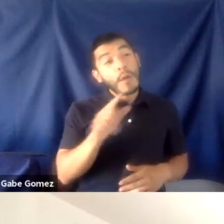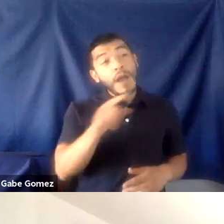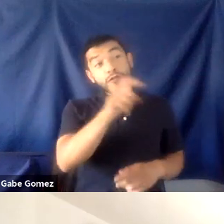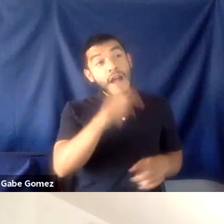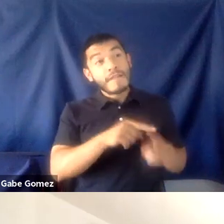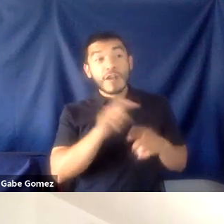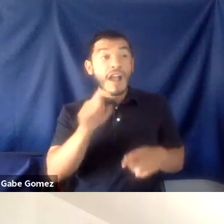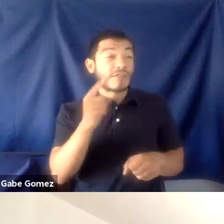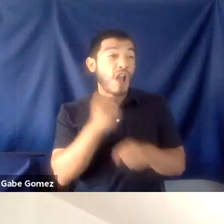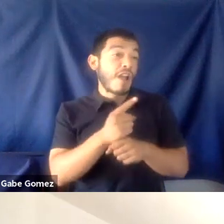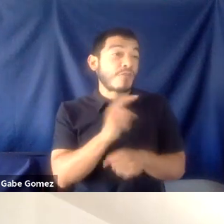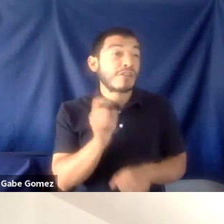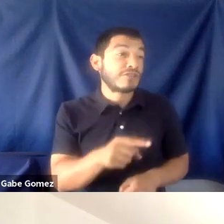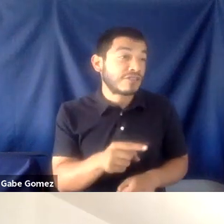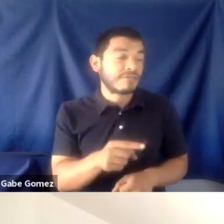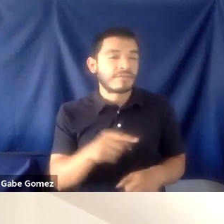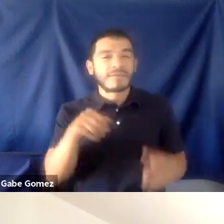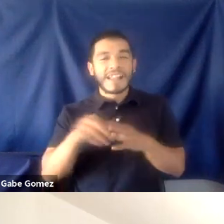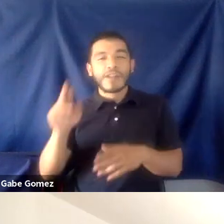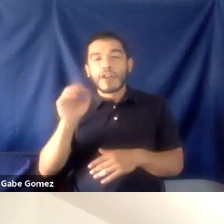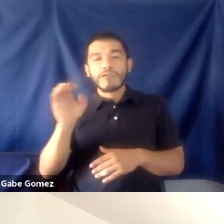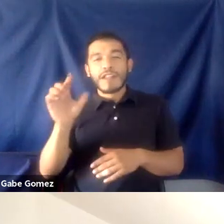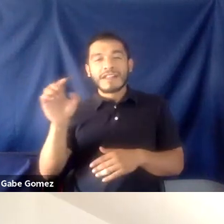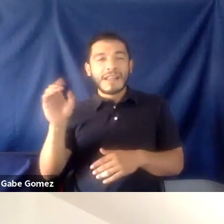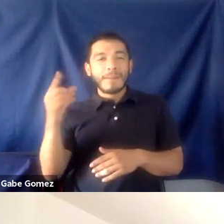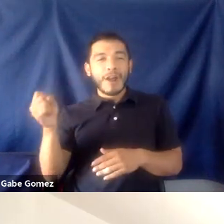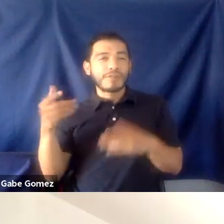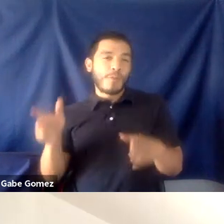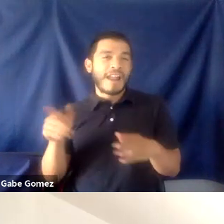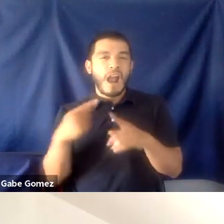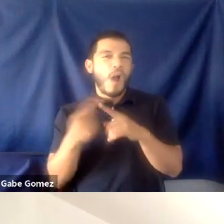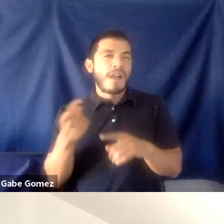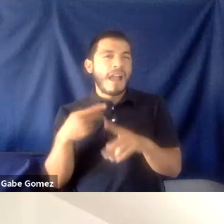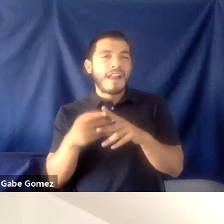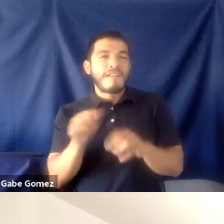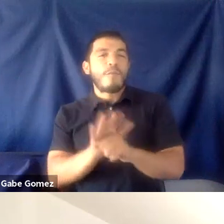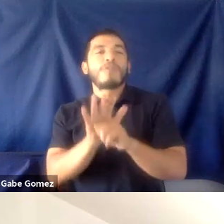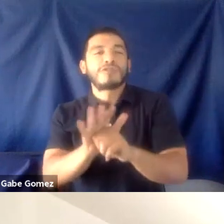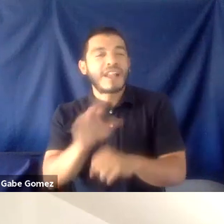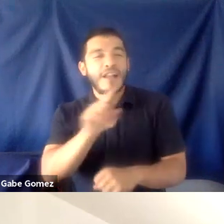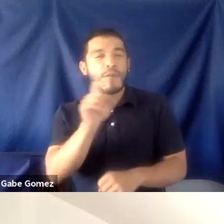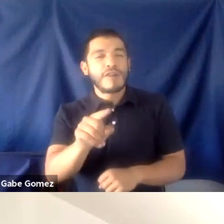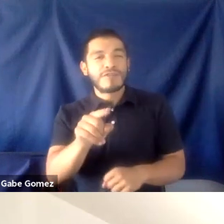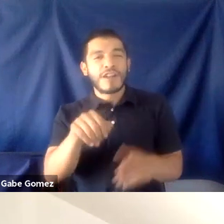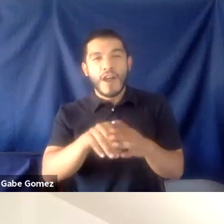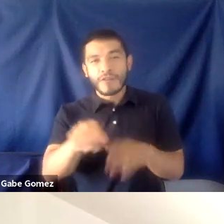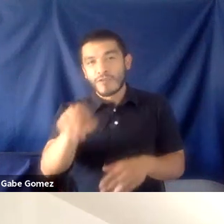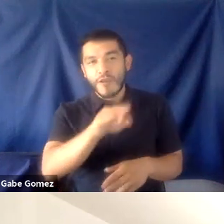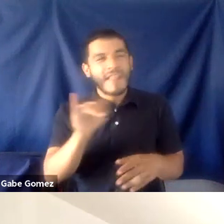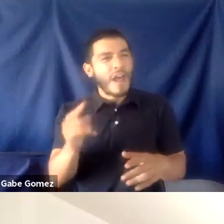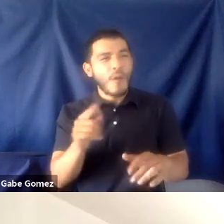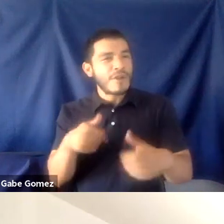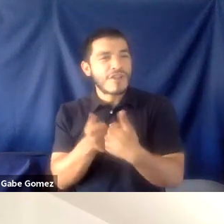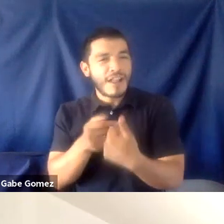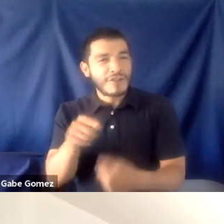have to ask the right question, in her Grace Lee Boggs way, always kind of pushing, these questions, which always challenge and